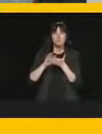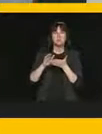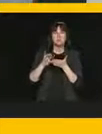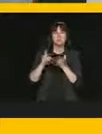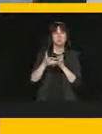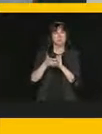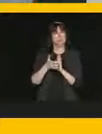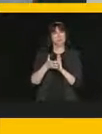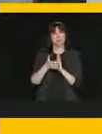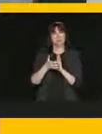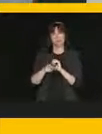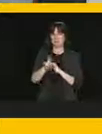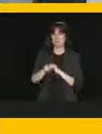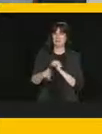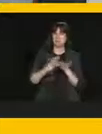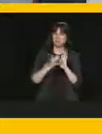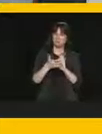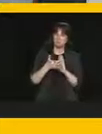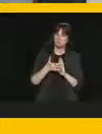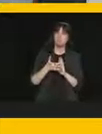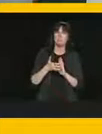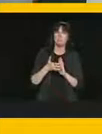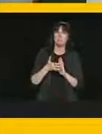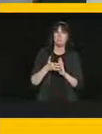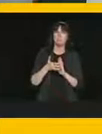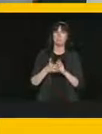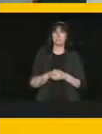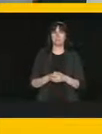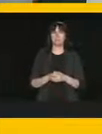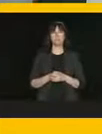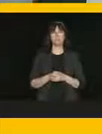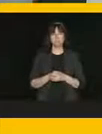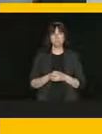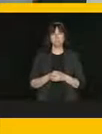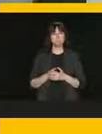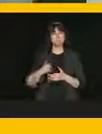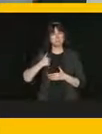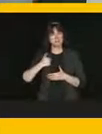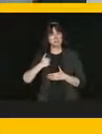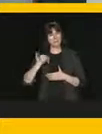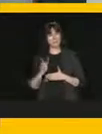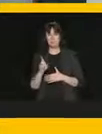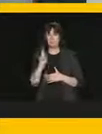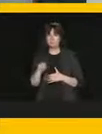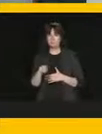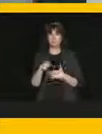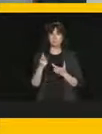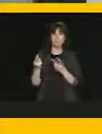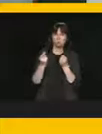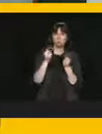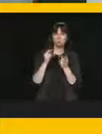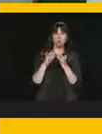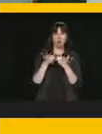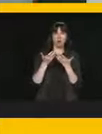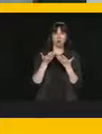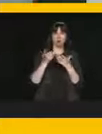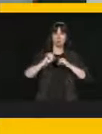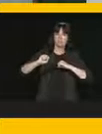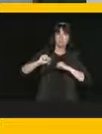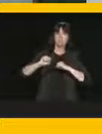is absolutely critical. It's an essential component. It's an essential thing that Canadians have to do to stay